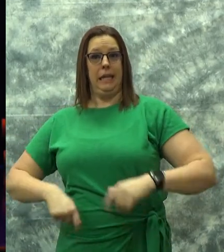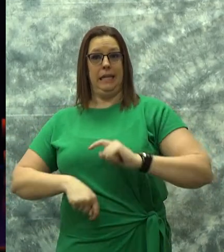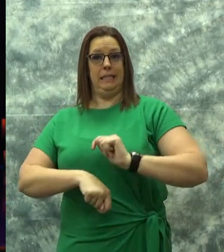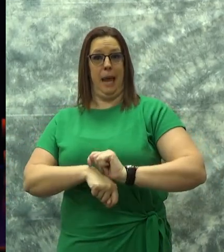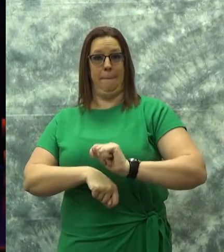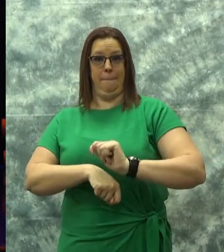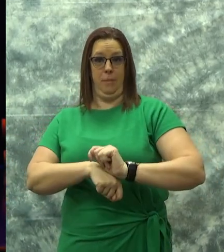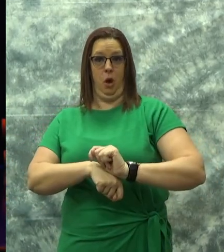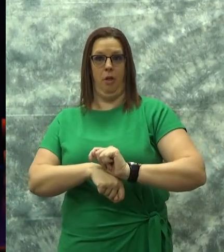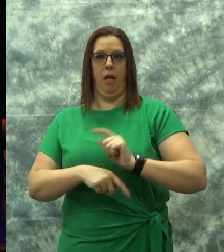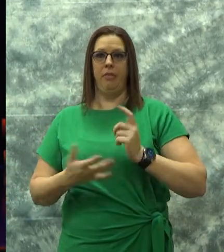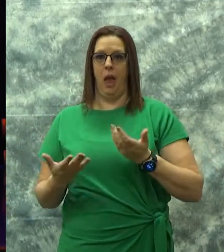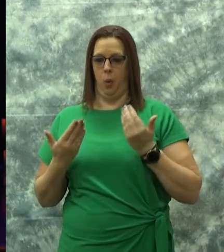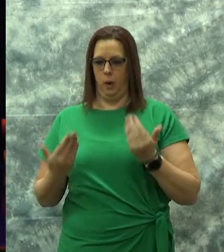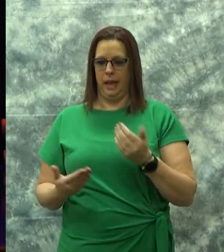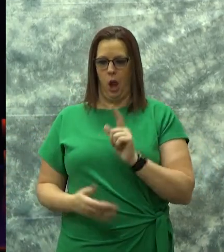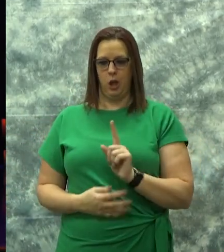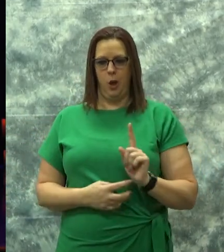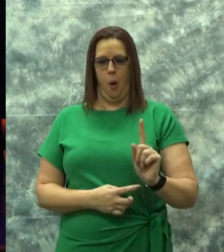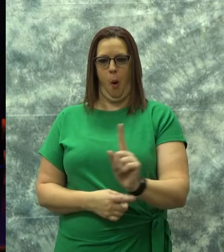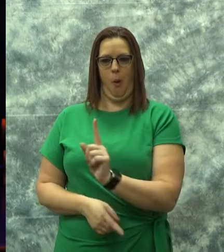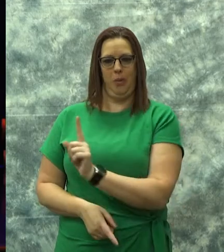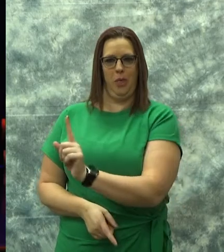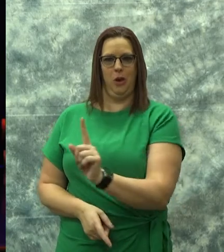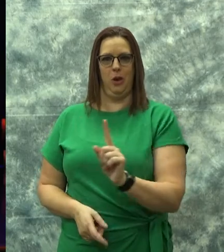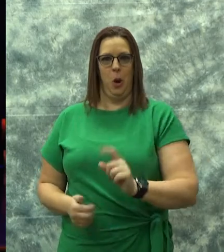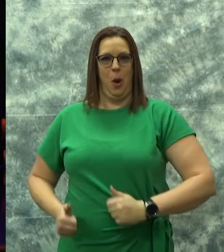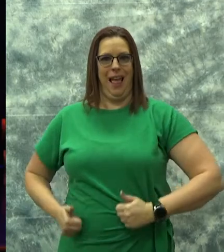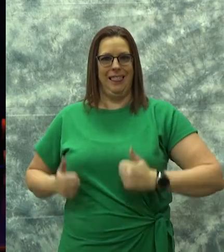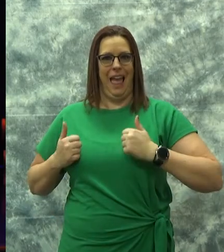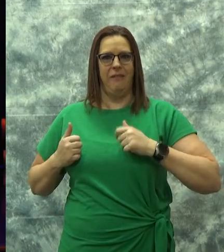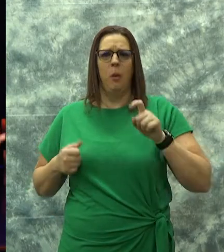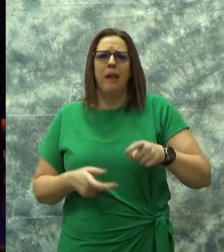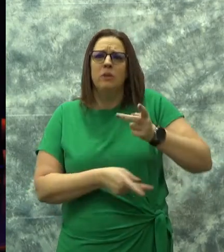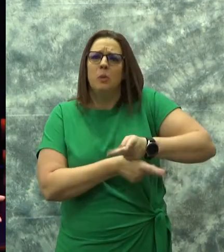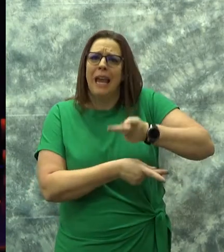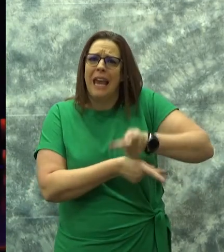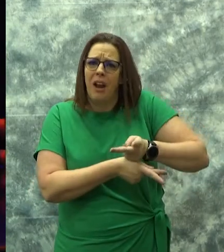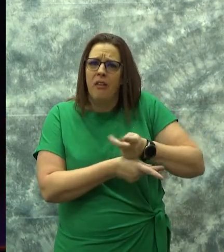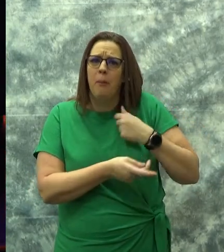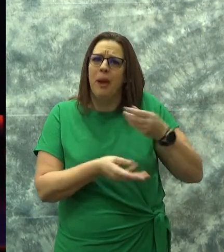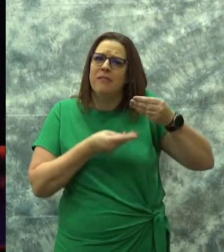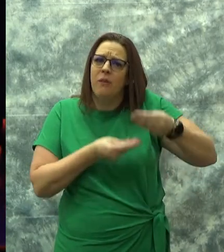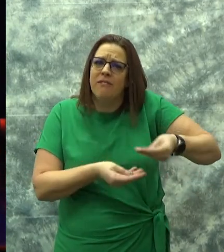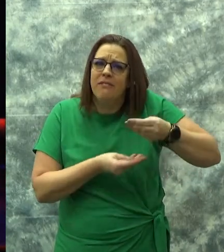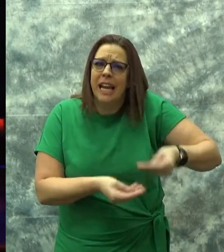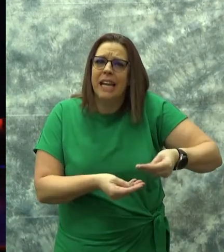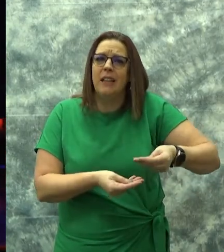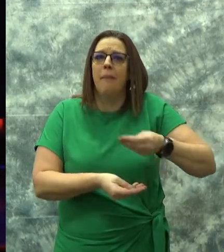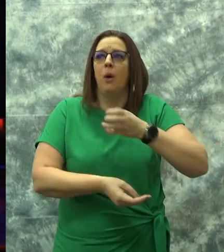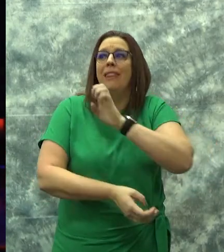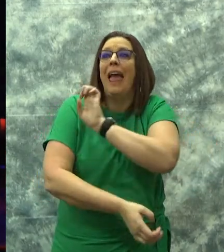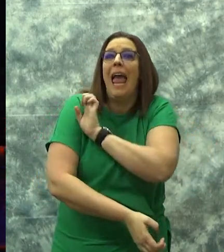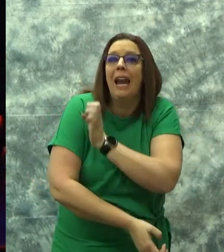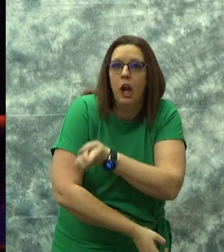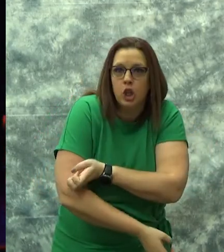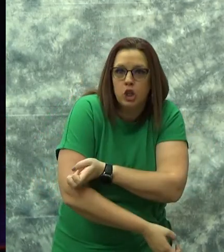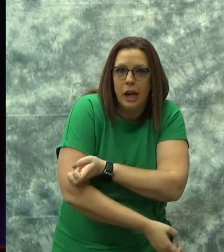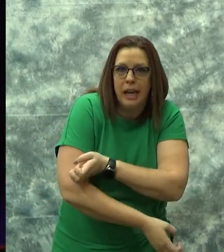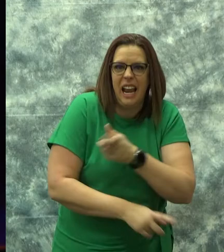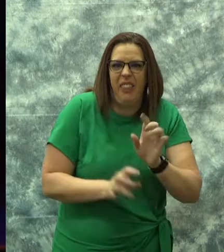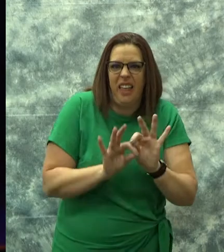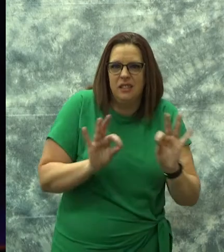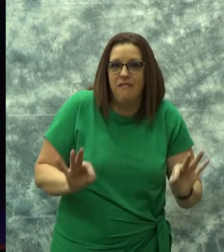we move around in this life in these body temples, and that we've got to care for them. We do have to feed them with